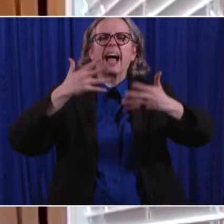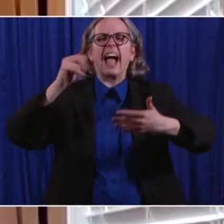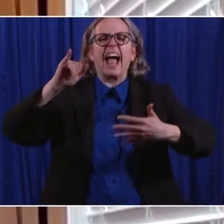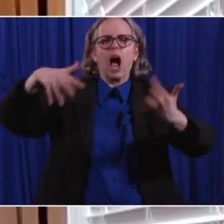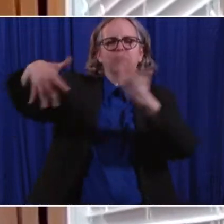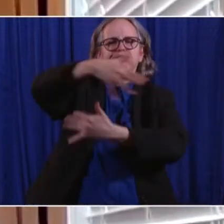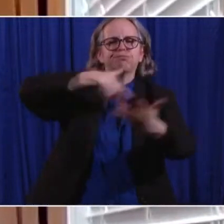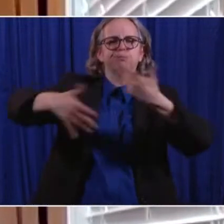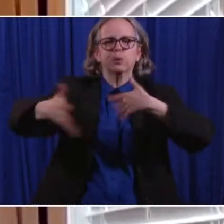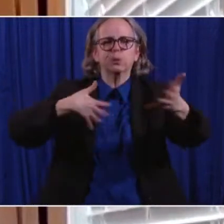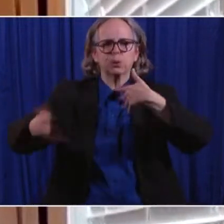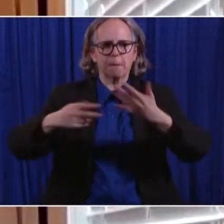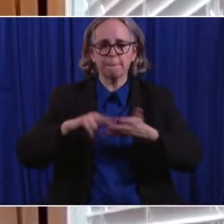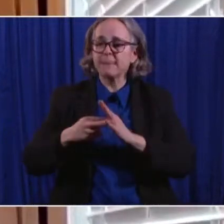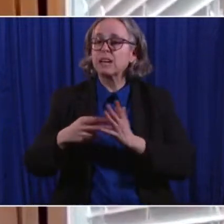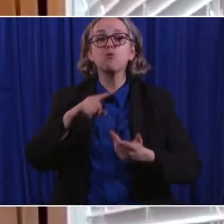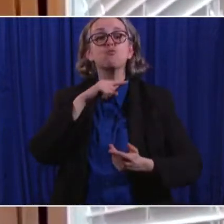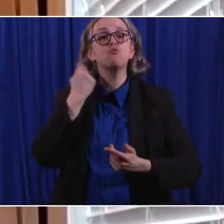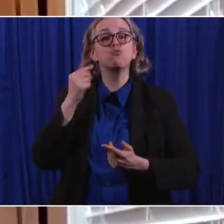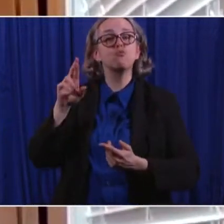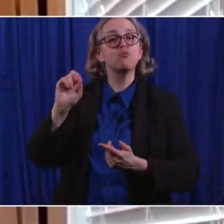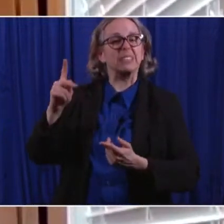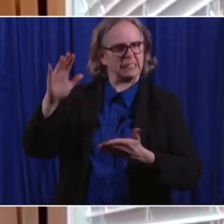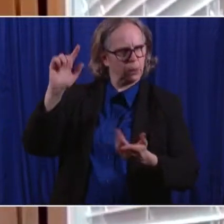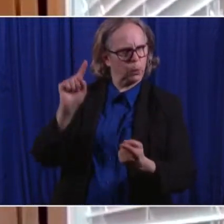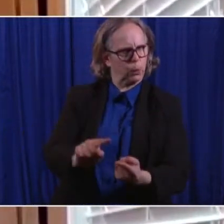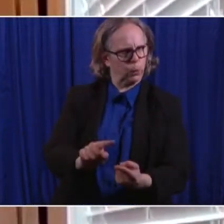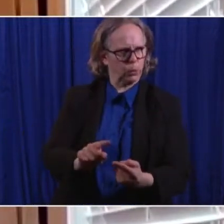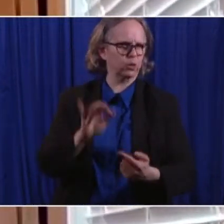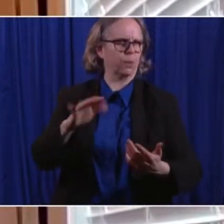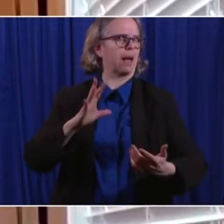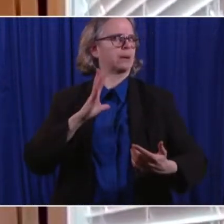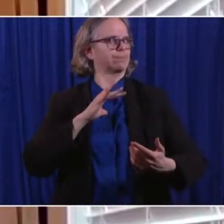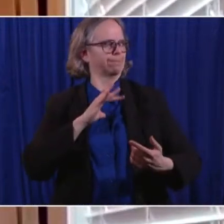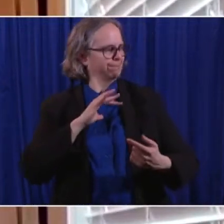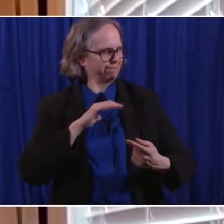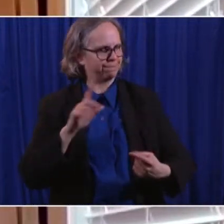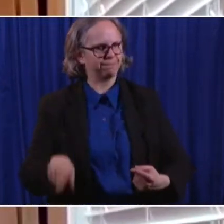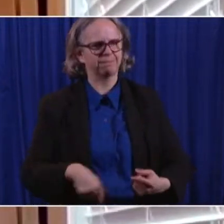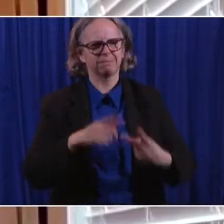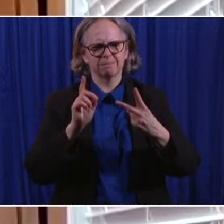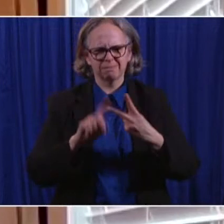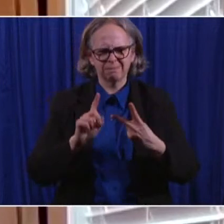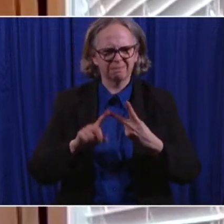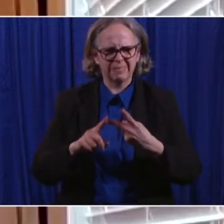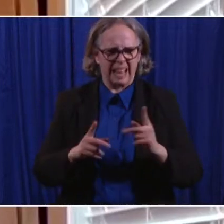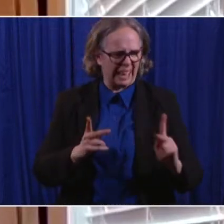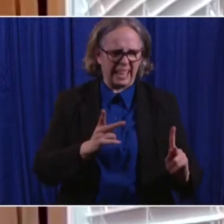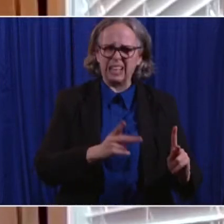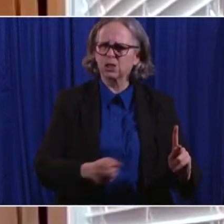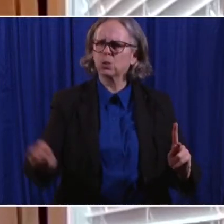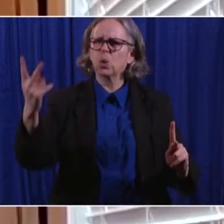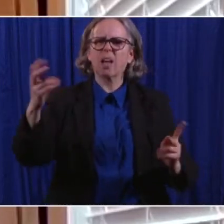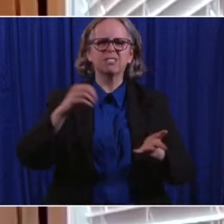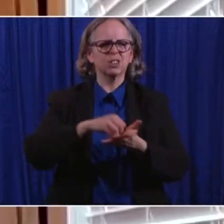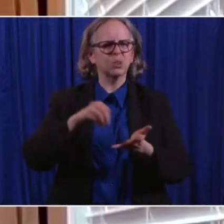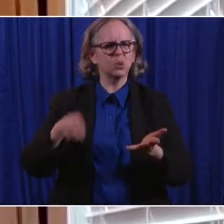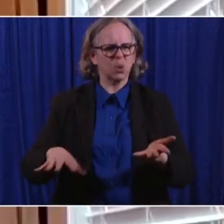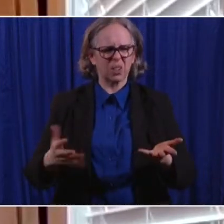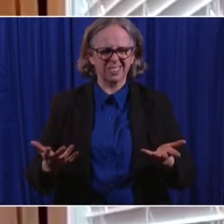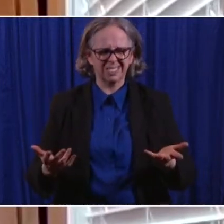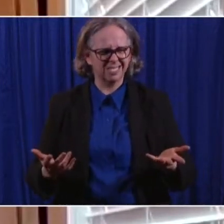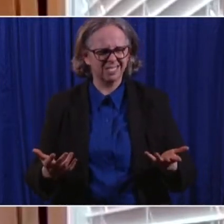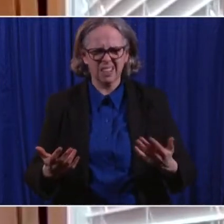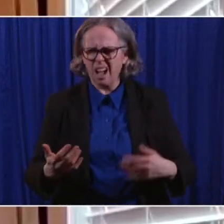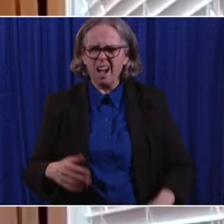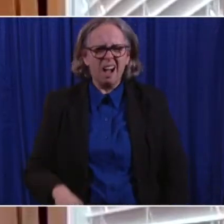transmission. Secondly, and perhaps most importantly, our K through 12 students have an outstanding track record of wearing